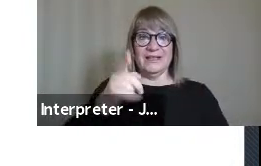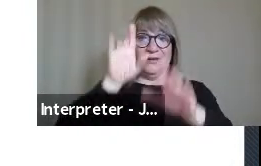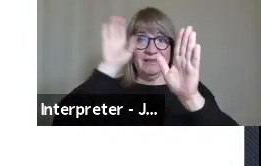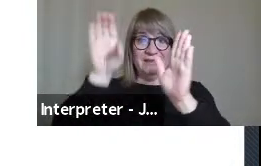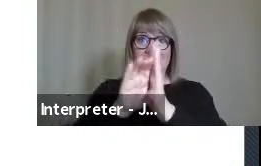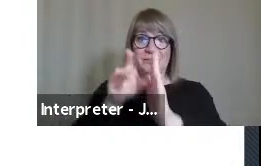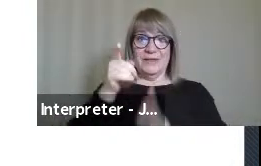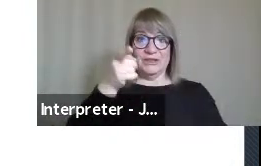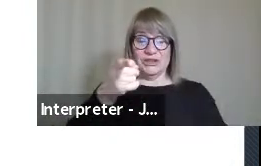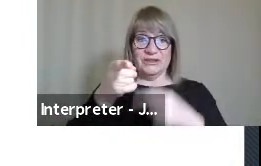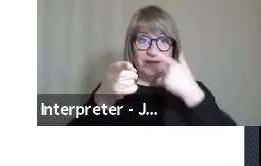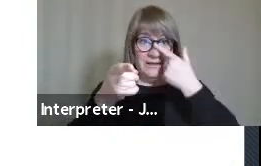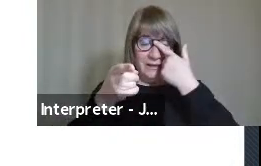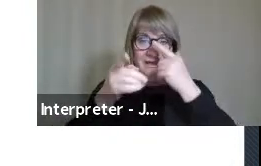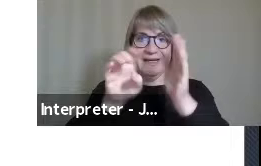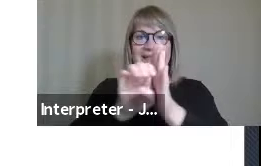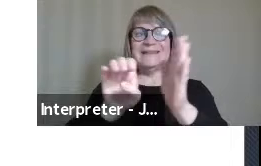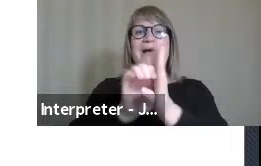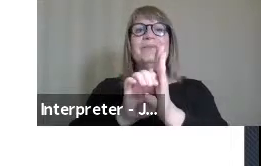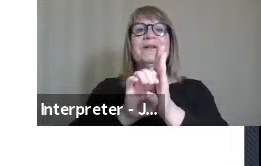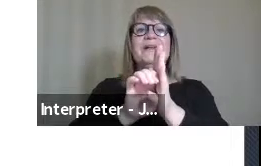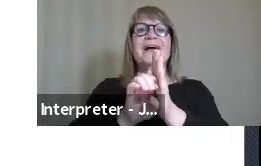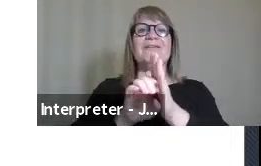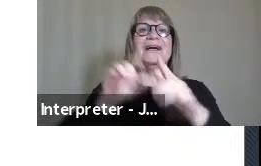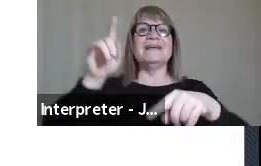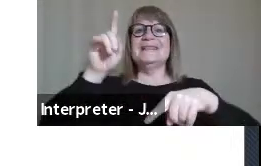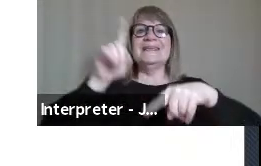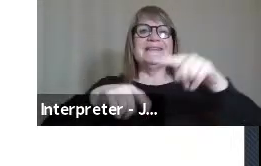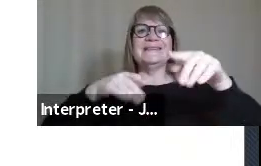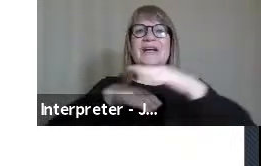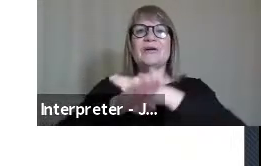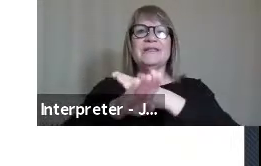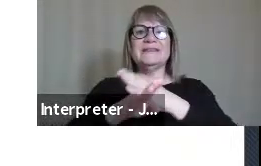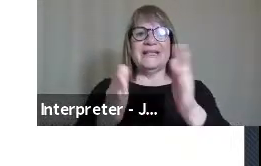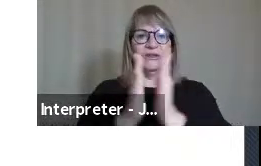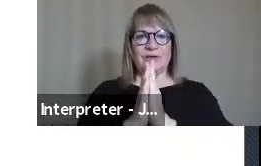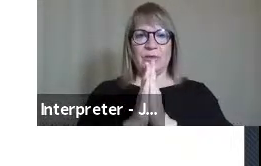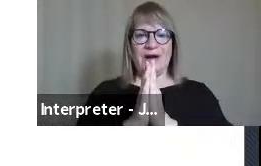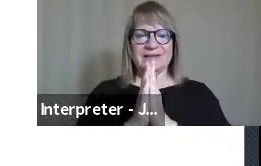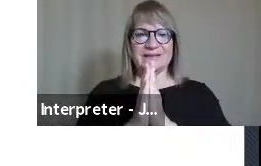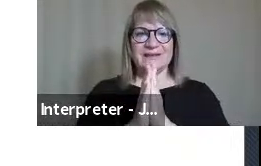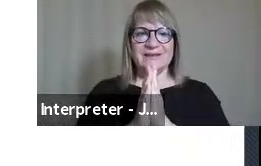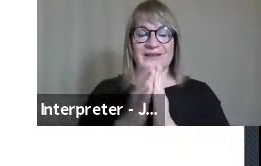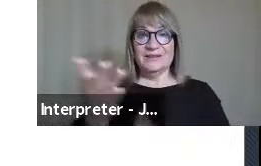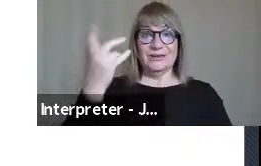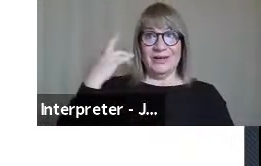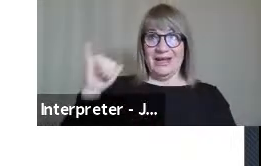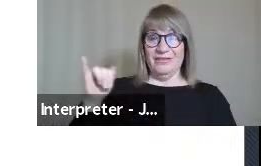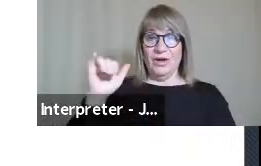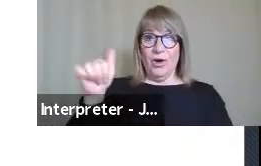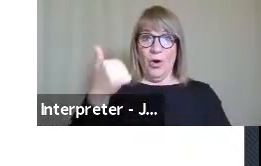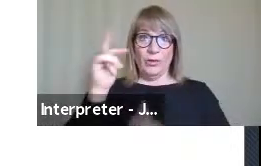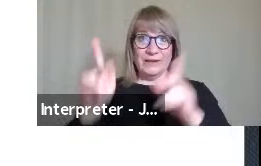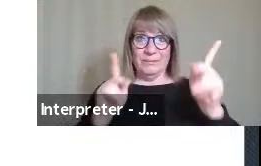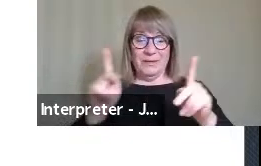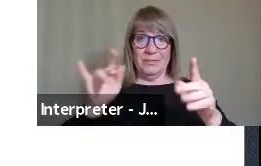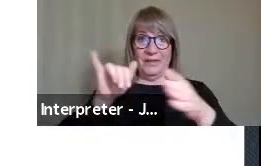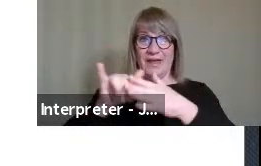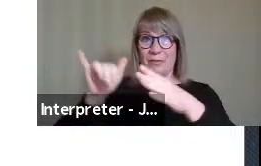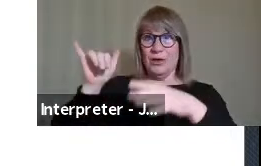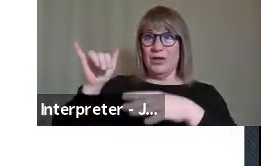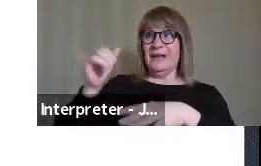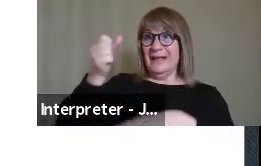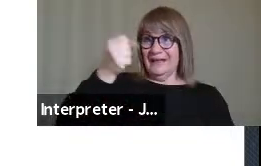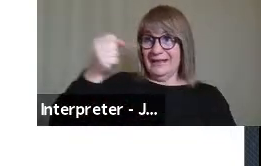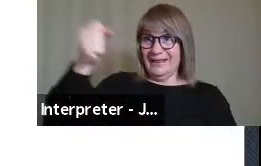example of a sterilization request and so in california only people that were confined to state institutions